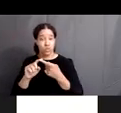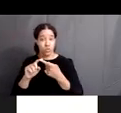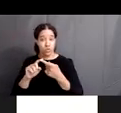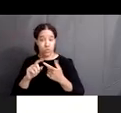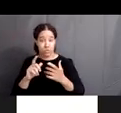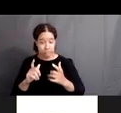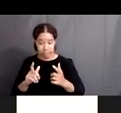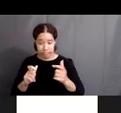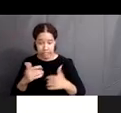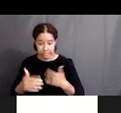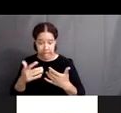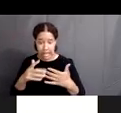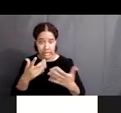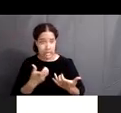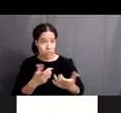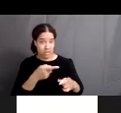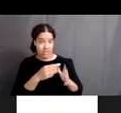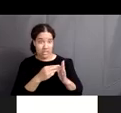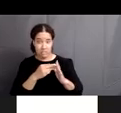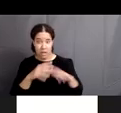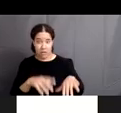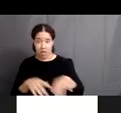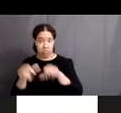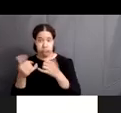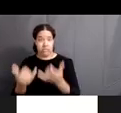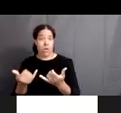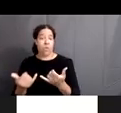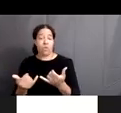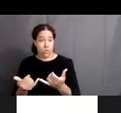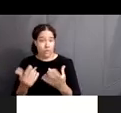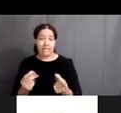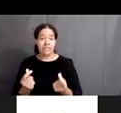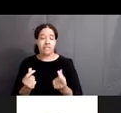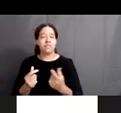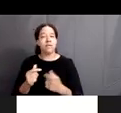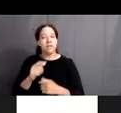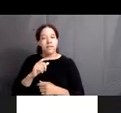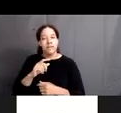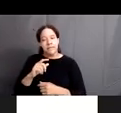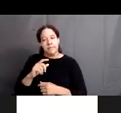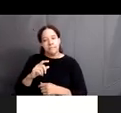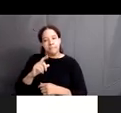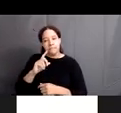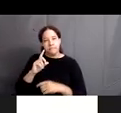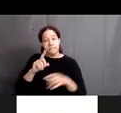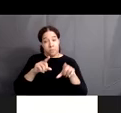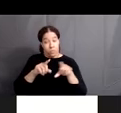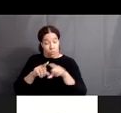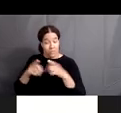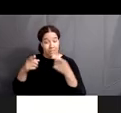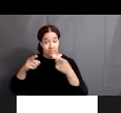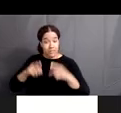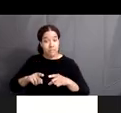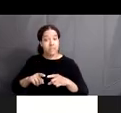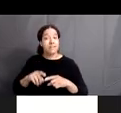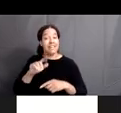the worker-owned model in the home care field has been underway for more than a decade, what's also happening is the tools